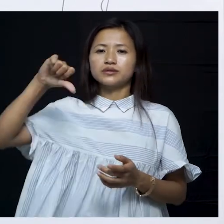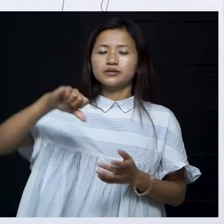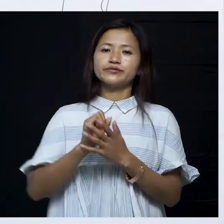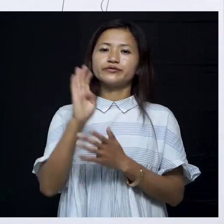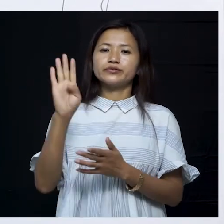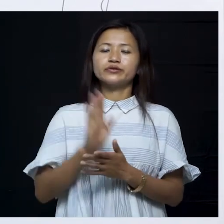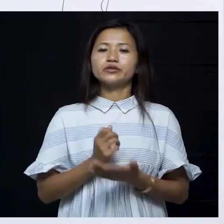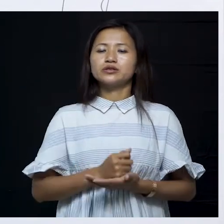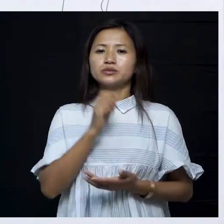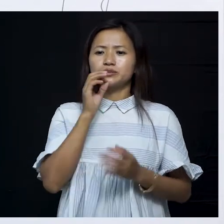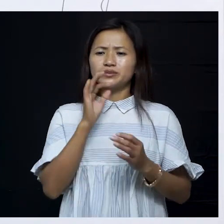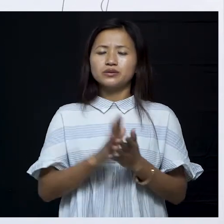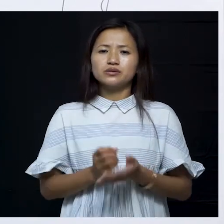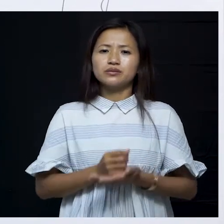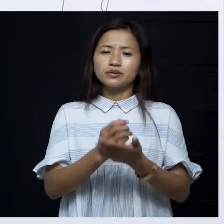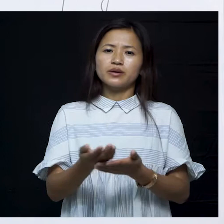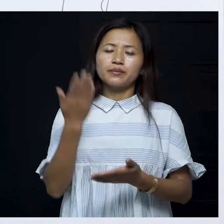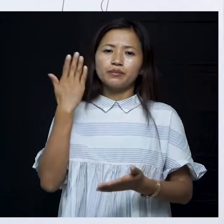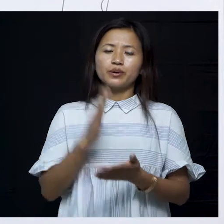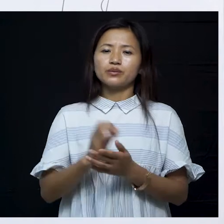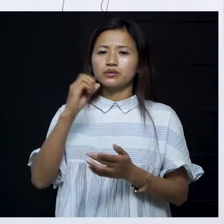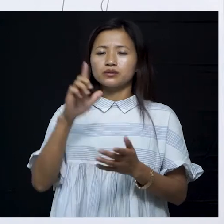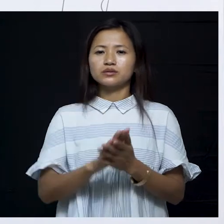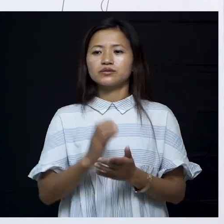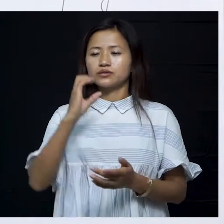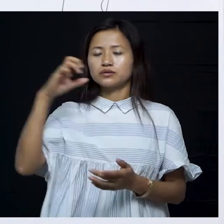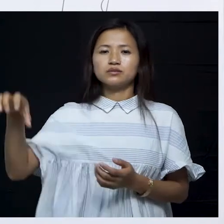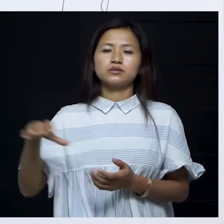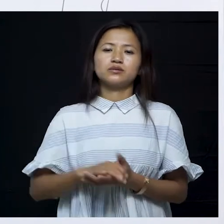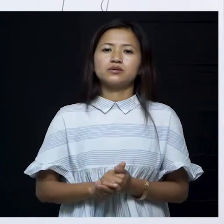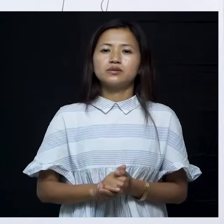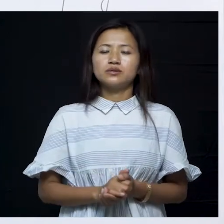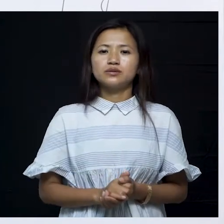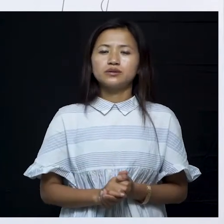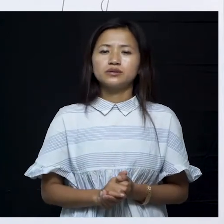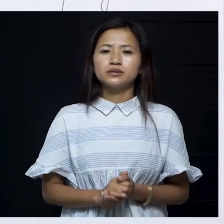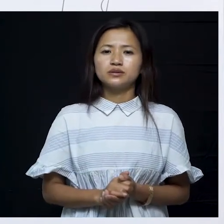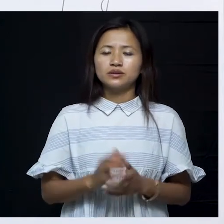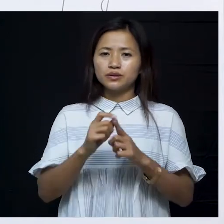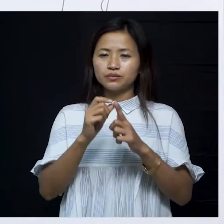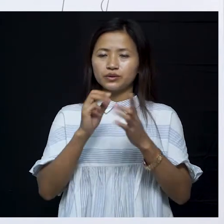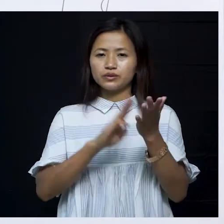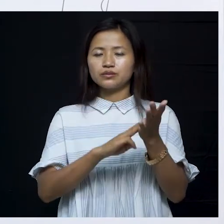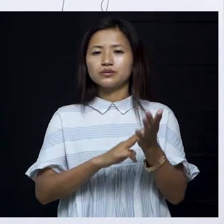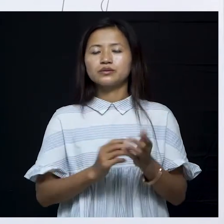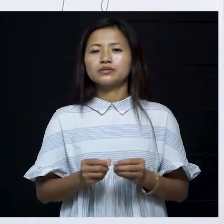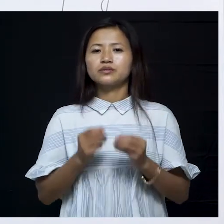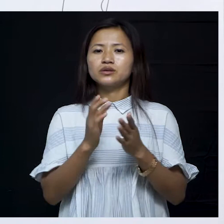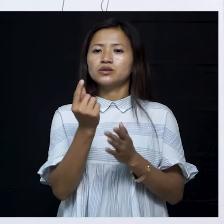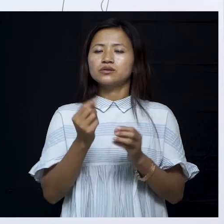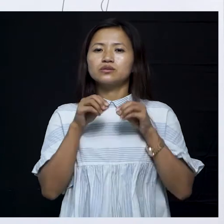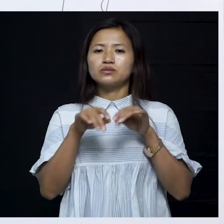1994, especially to help the backward classes of the country, right? Then there is this Prime Minister's Integrated